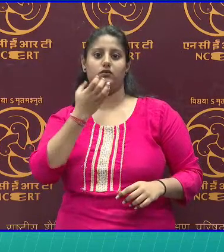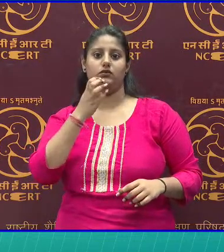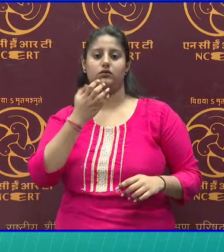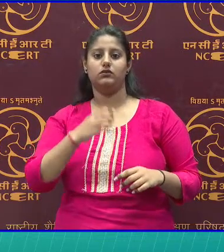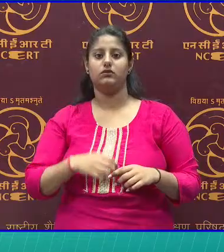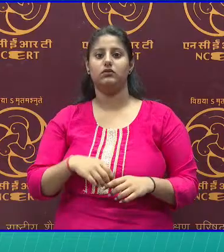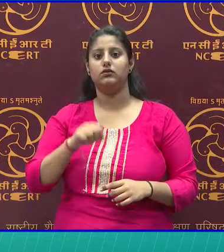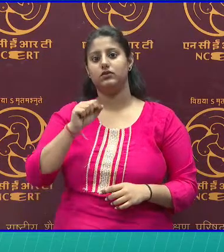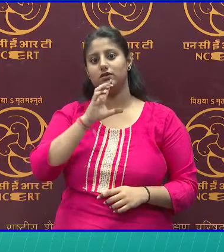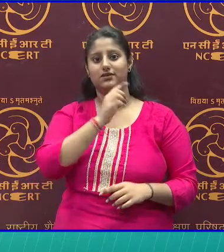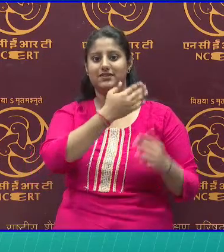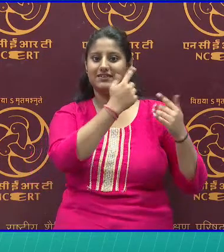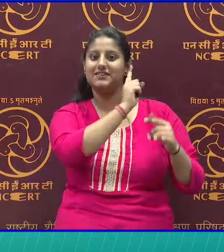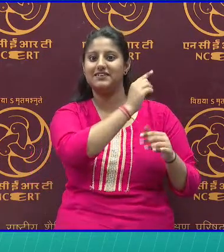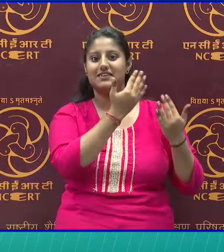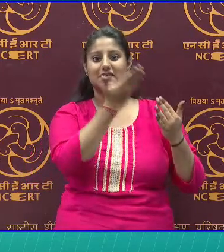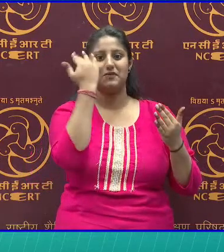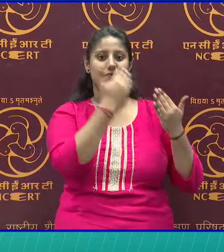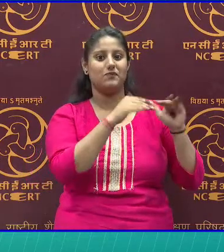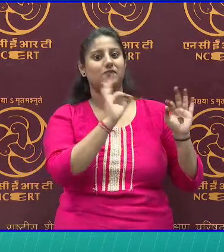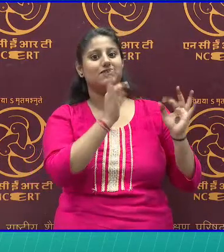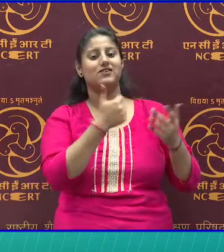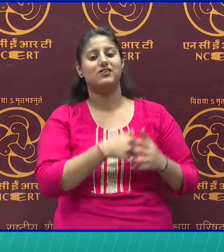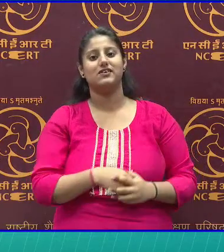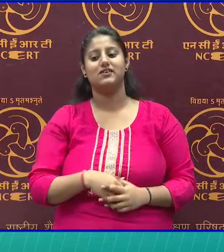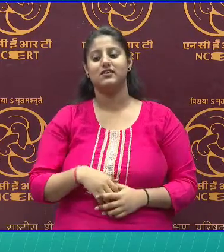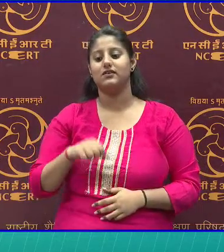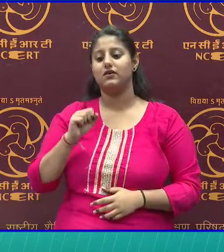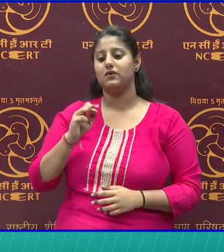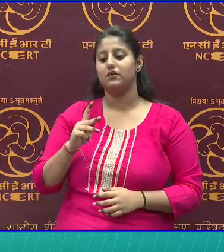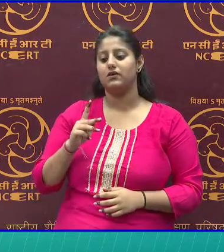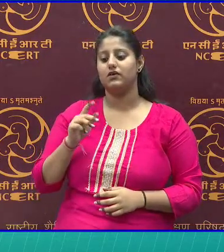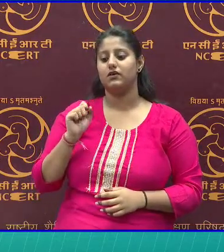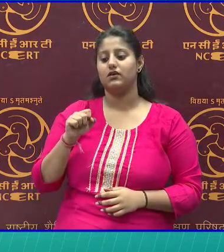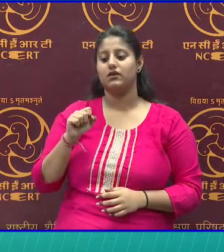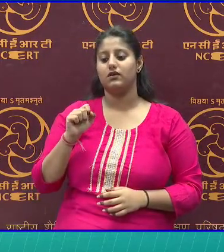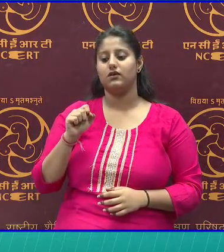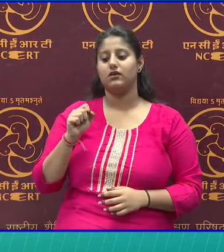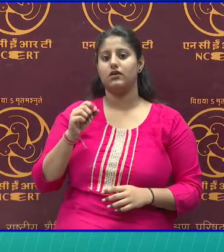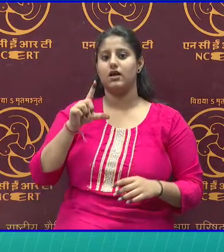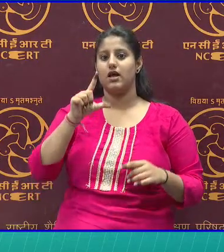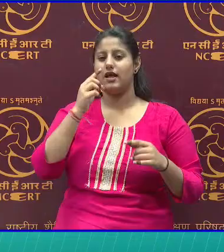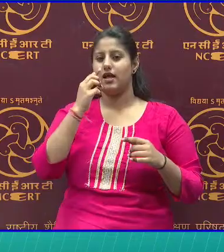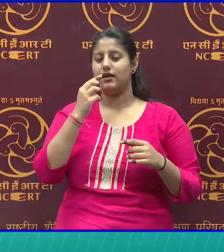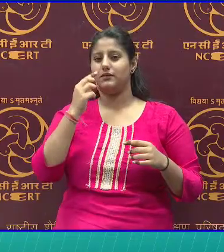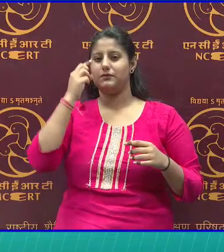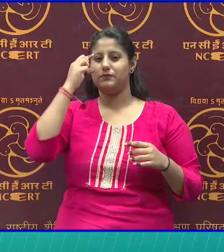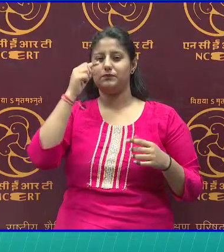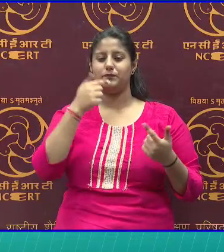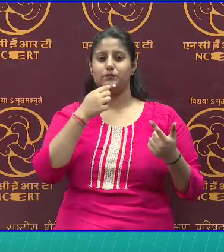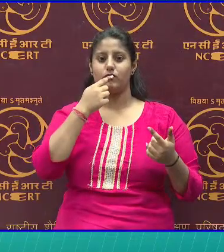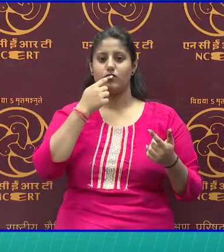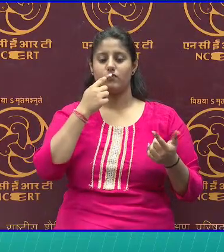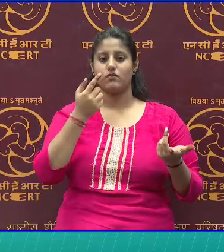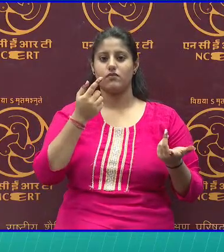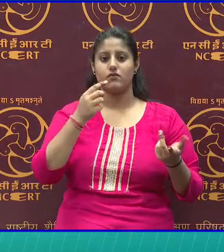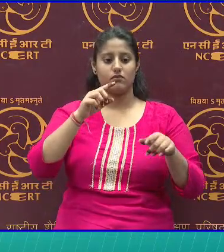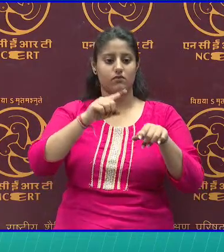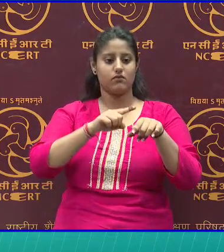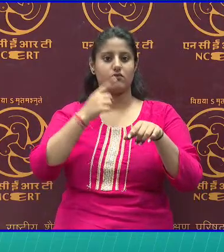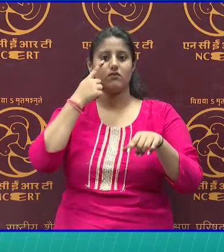Sir is a good student. You can spell it and tell me. And this feels like lemon. I'm not sure. True. Yes.